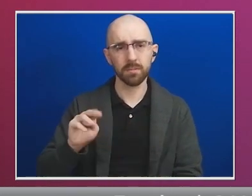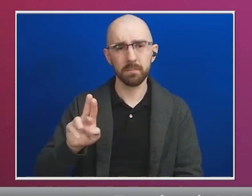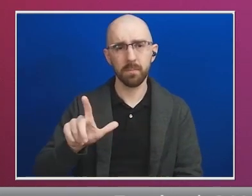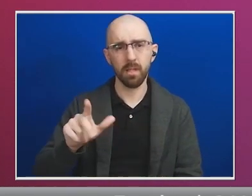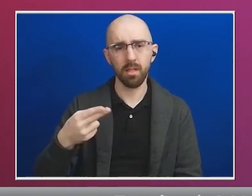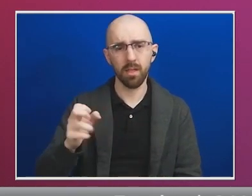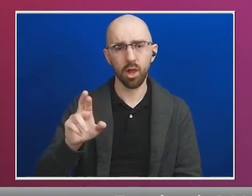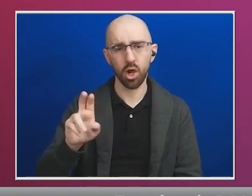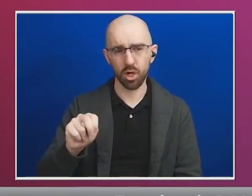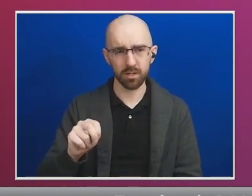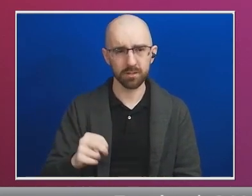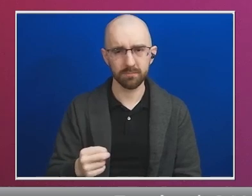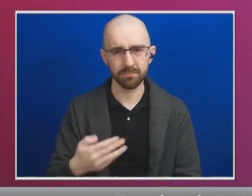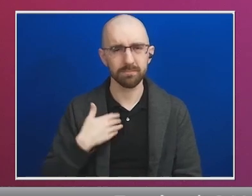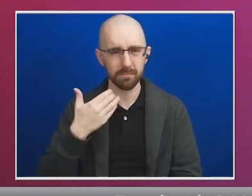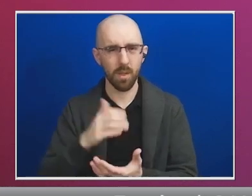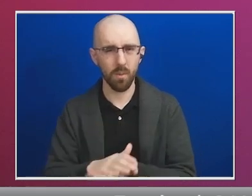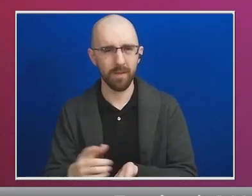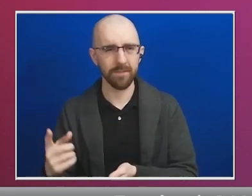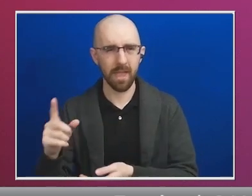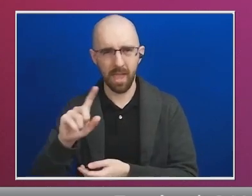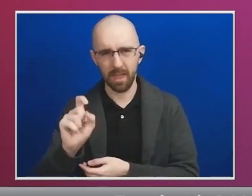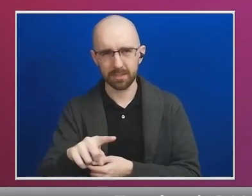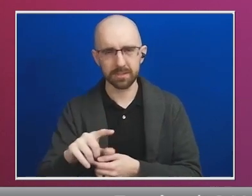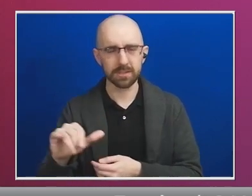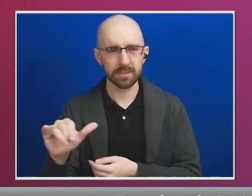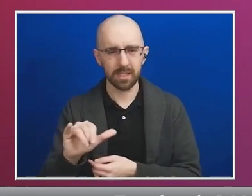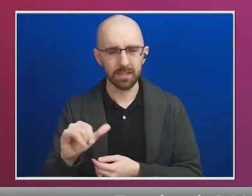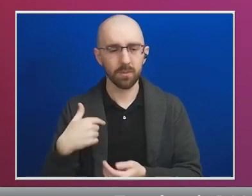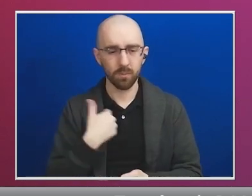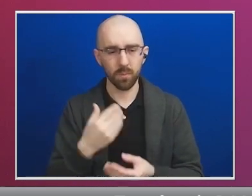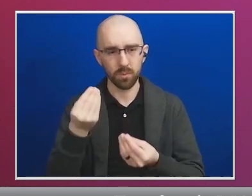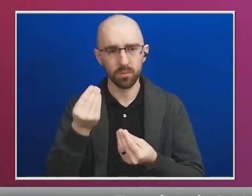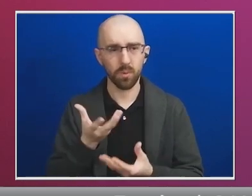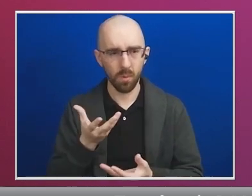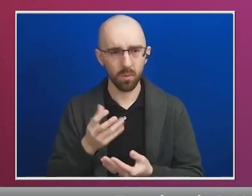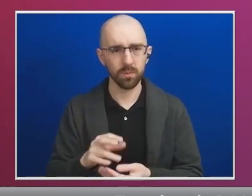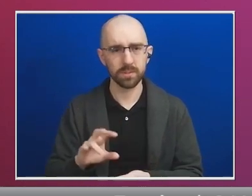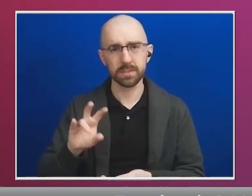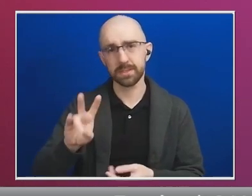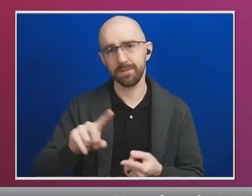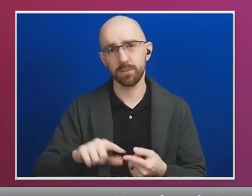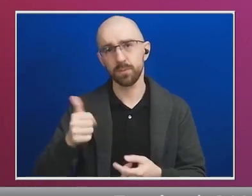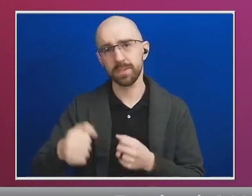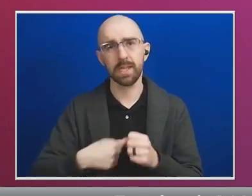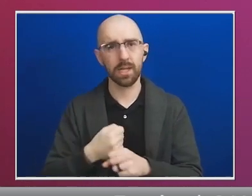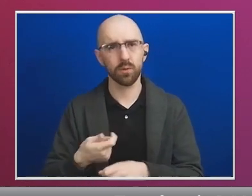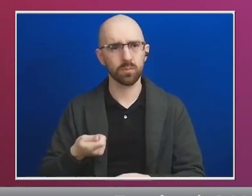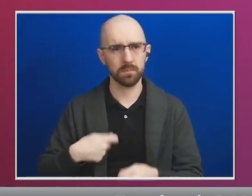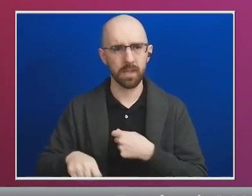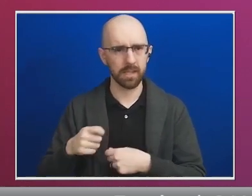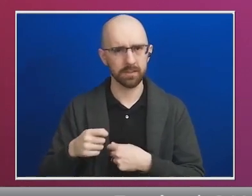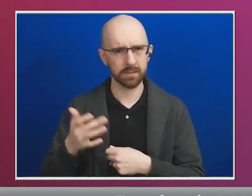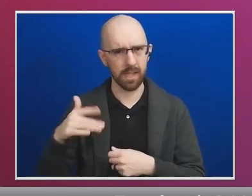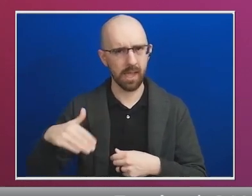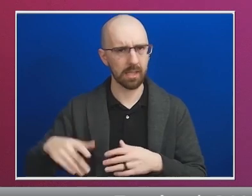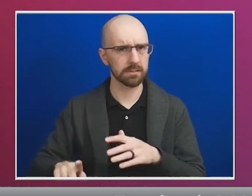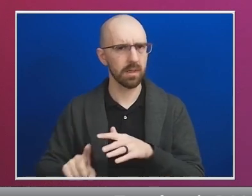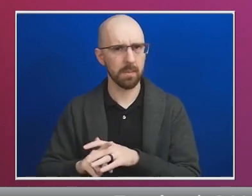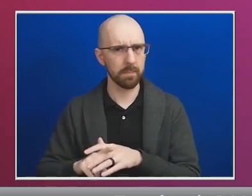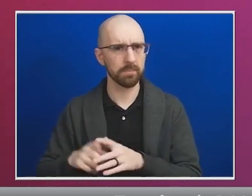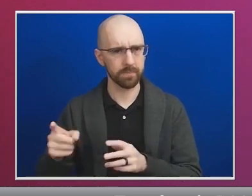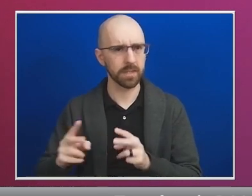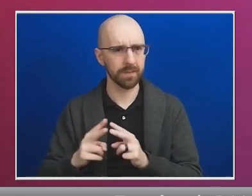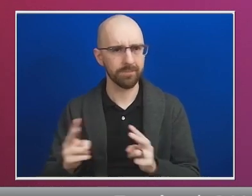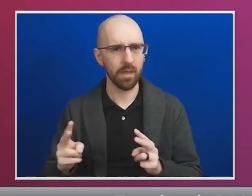my wife asked a question we were told 7 to 10 years have to be replaced. Why hasn't it came up? She's very outspoken when it